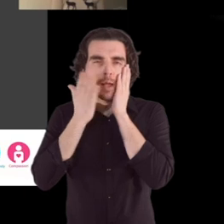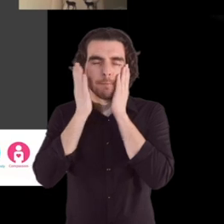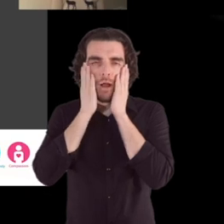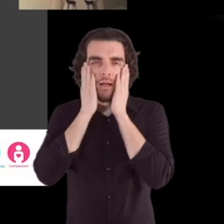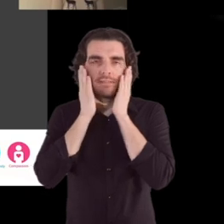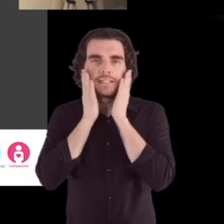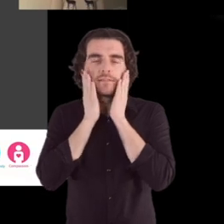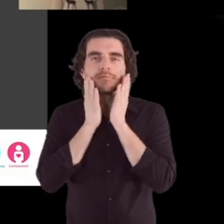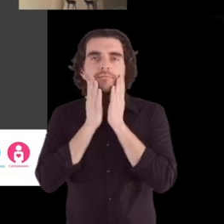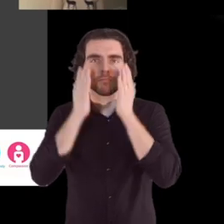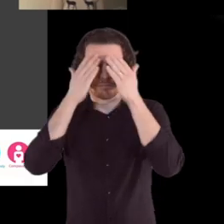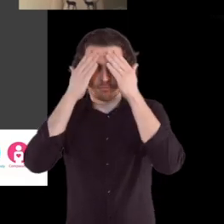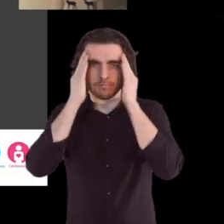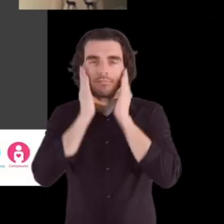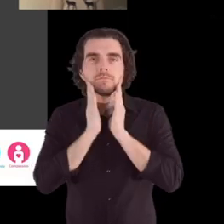expression.